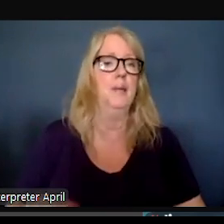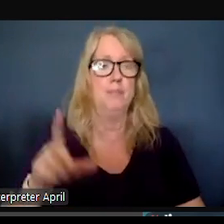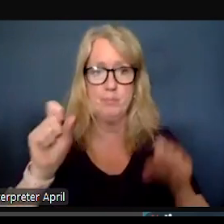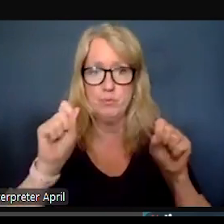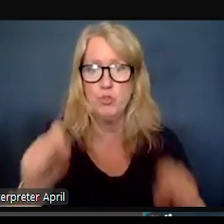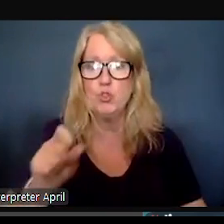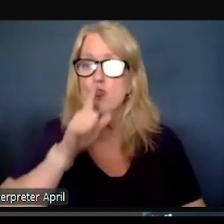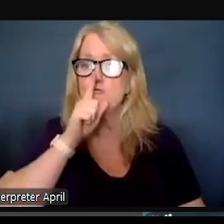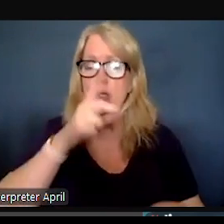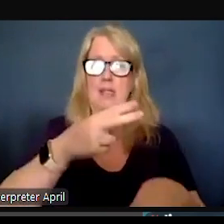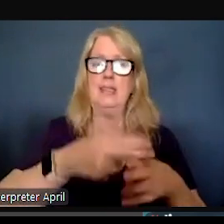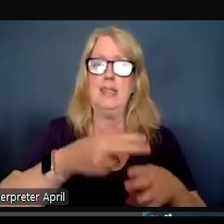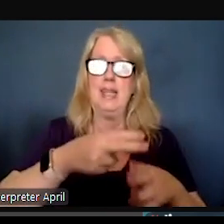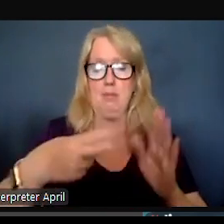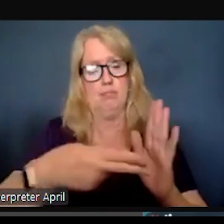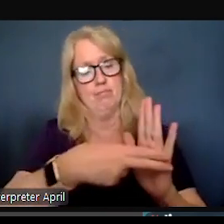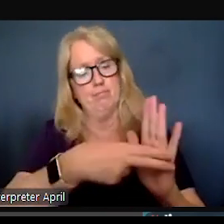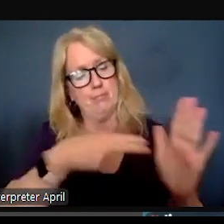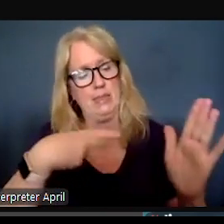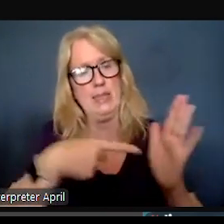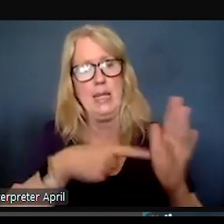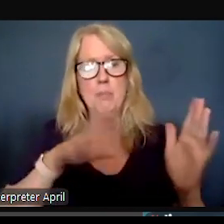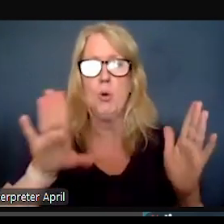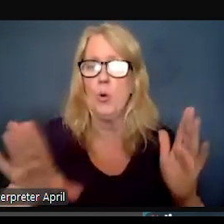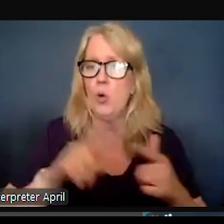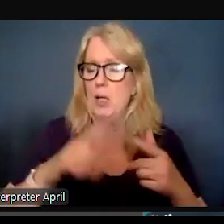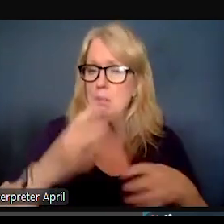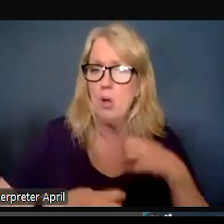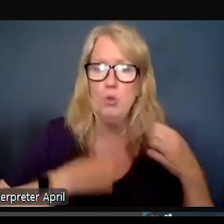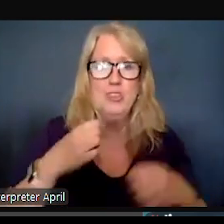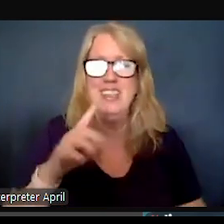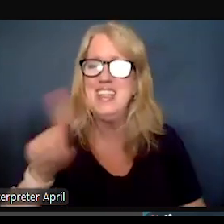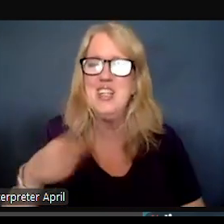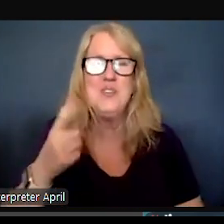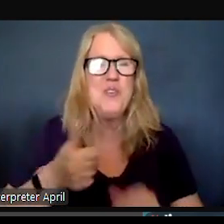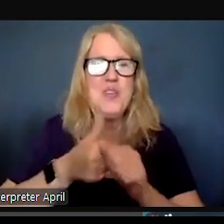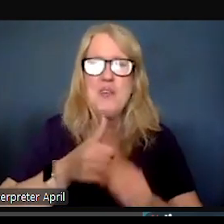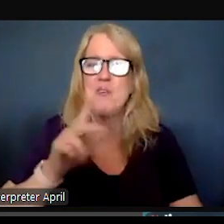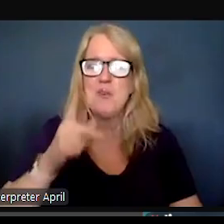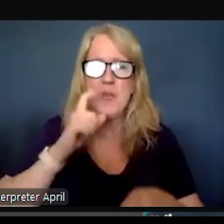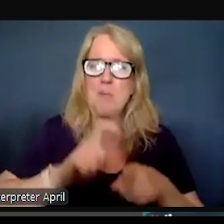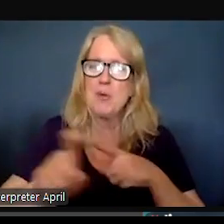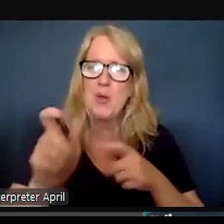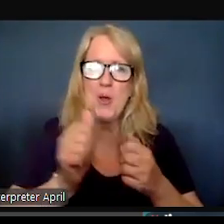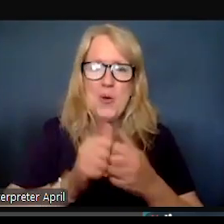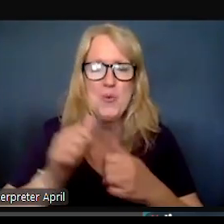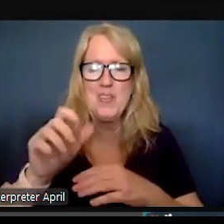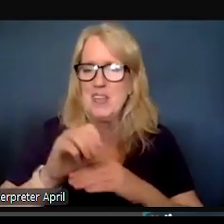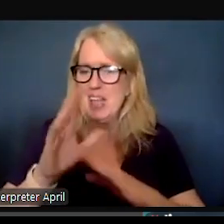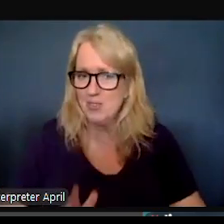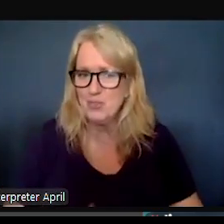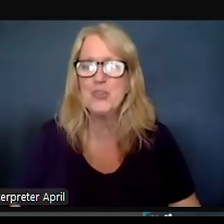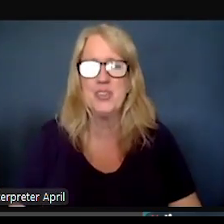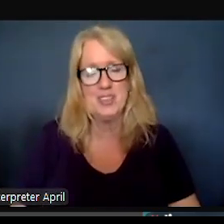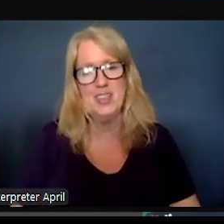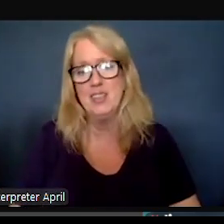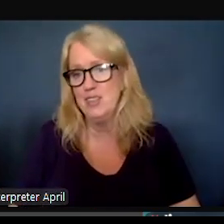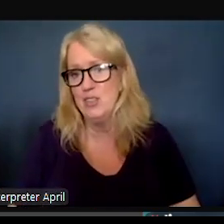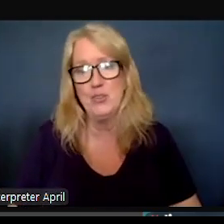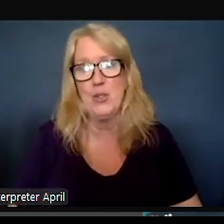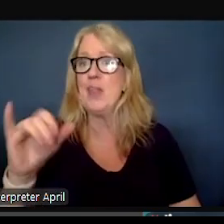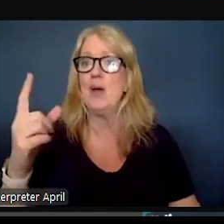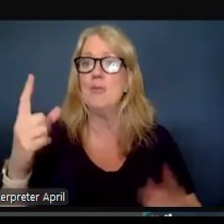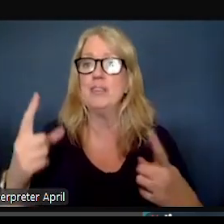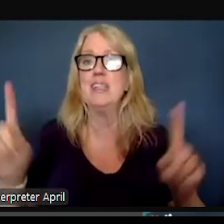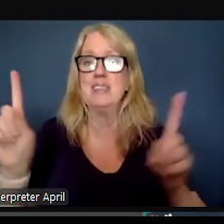actually name and label her emotions, even though this were just follow-up calls with our follow-up counselor. So that was one